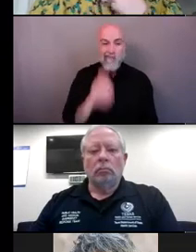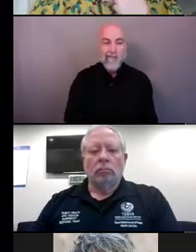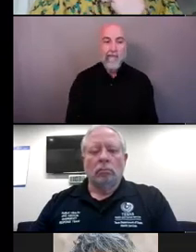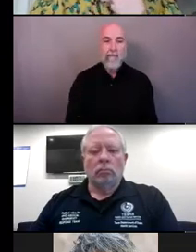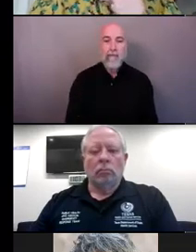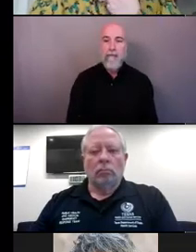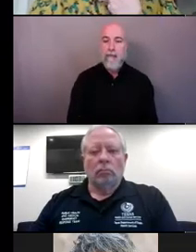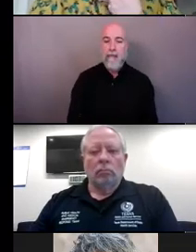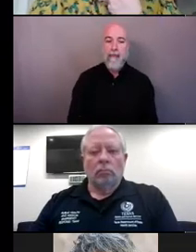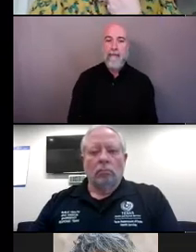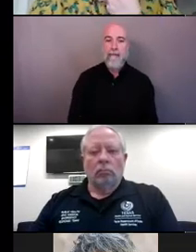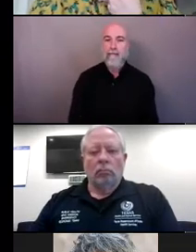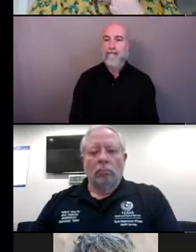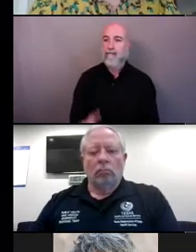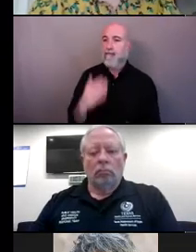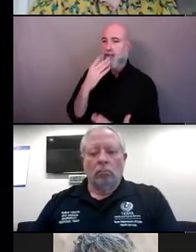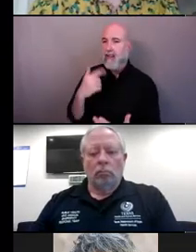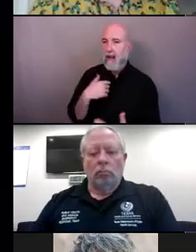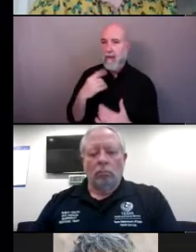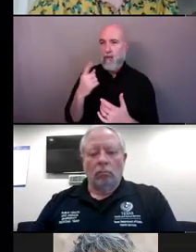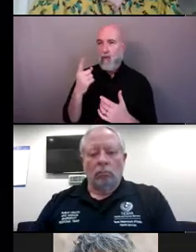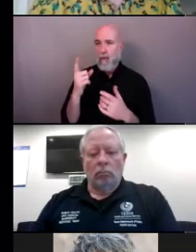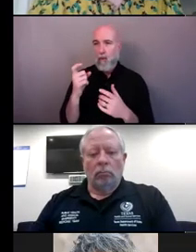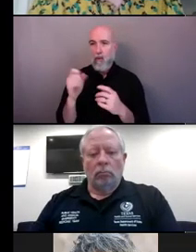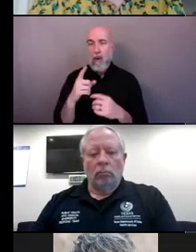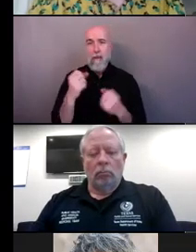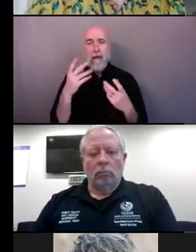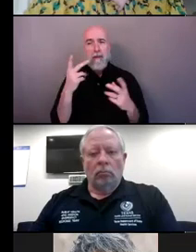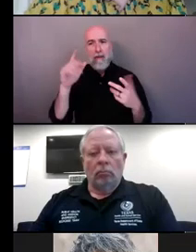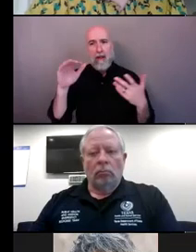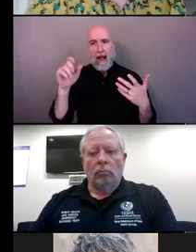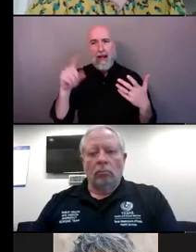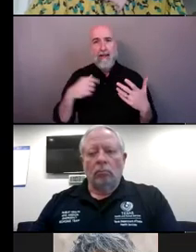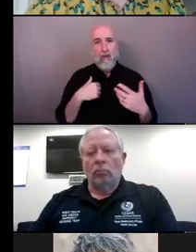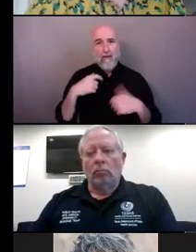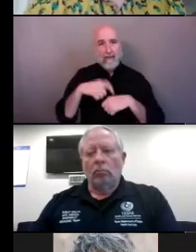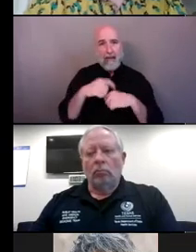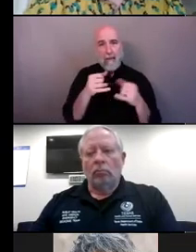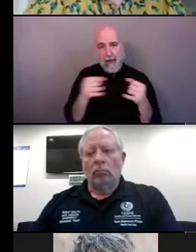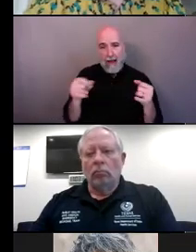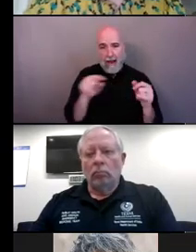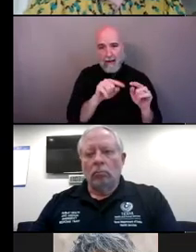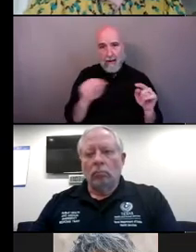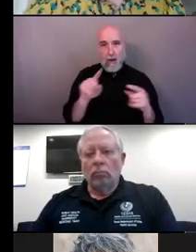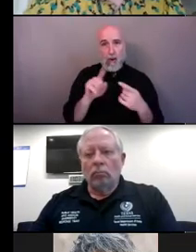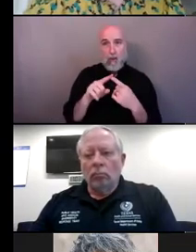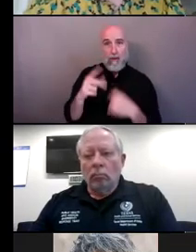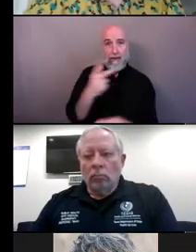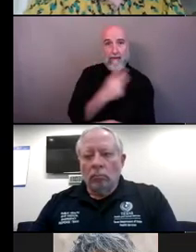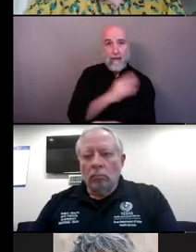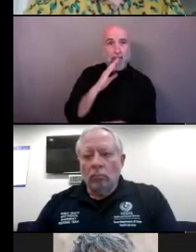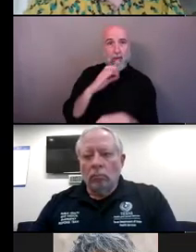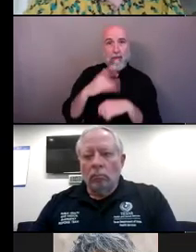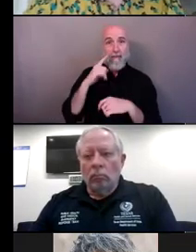Thank you, Randy. I'll sneak in one more question here. Quite a few people want to know if we have a timeline on when the vaccine will be available